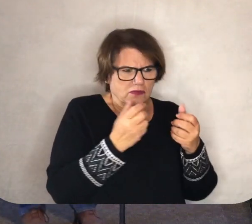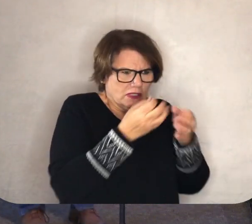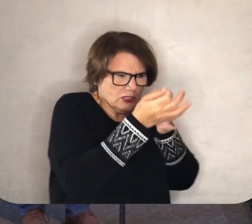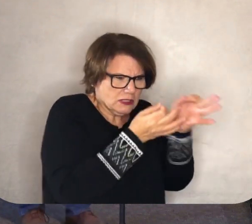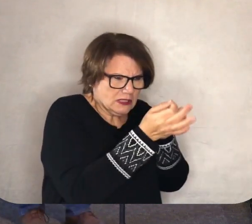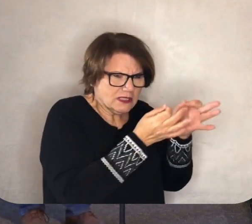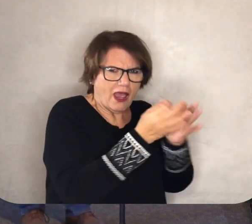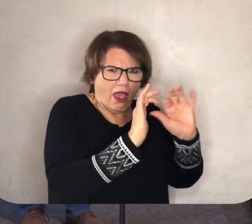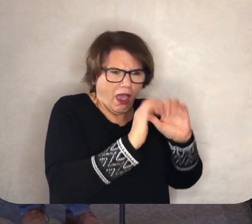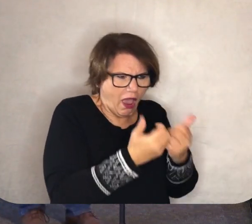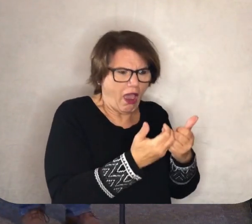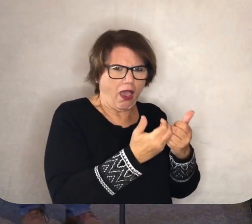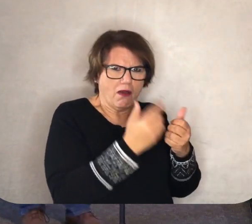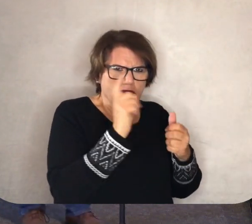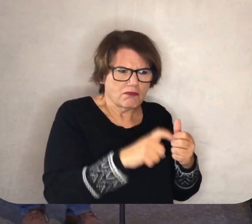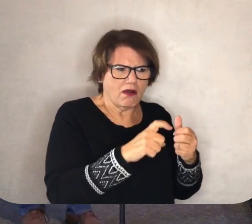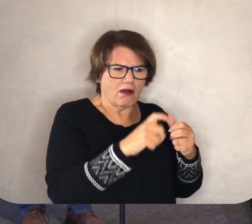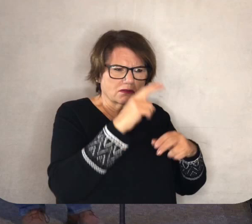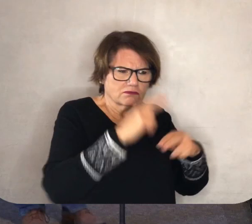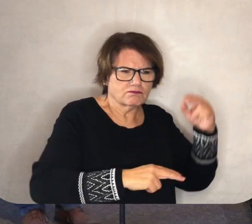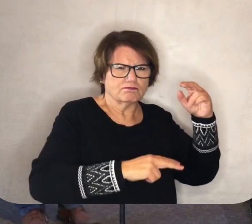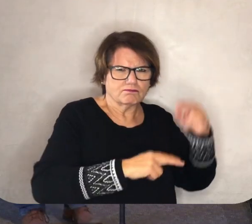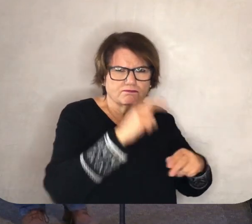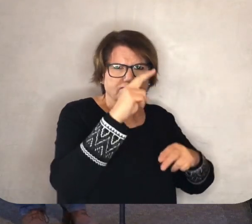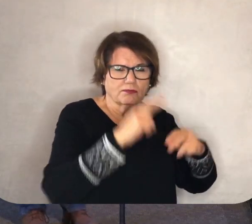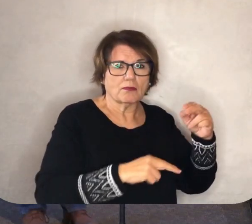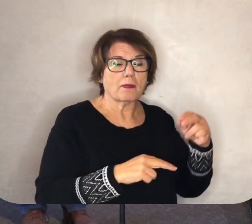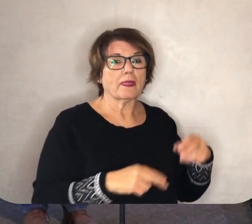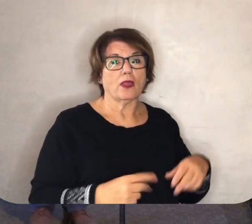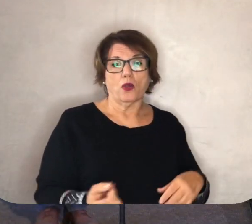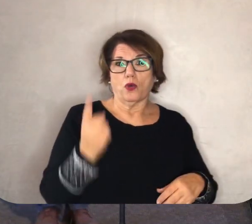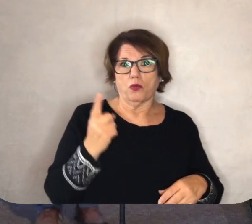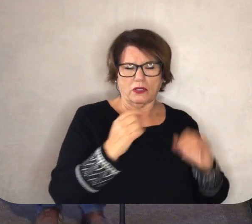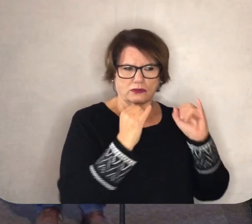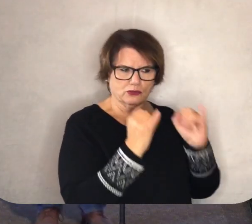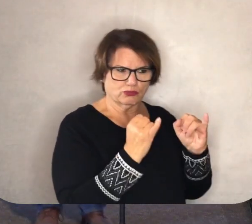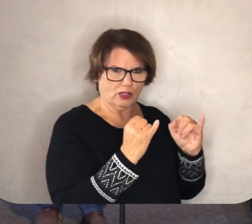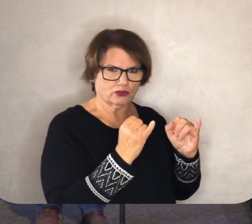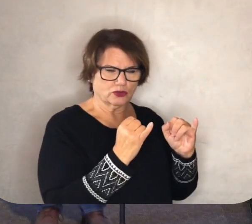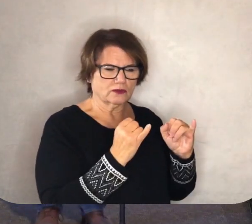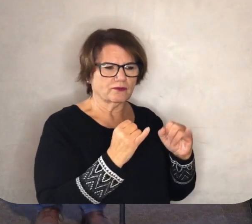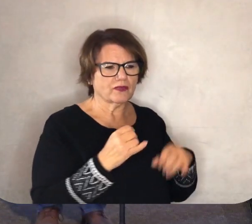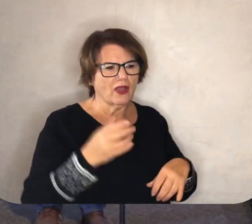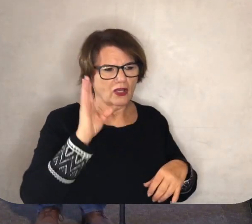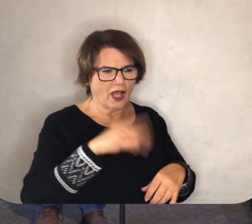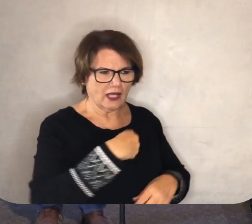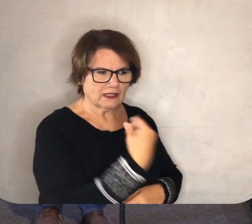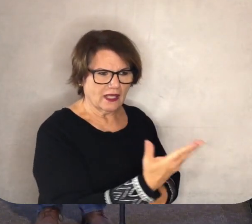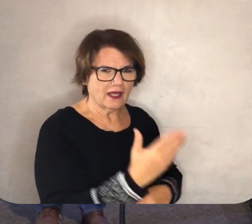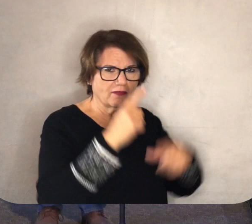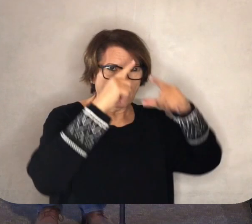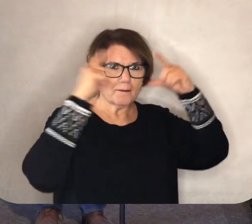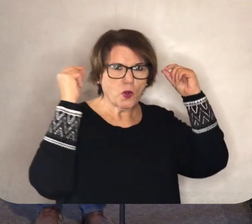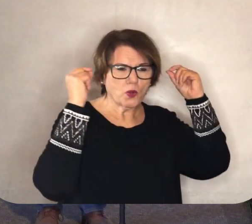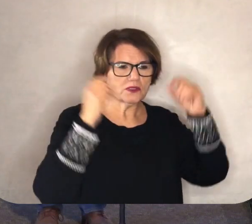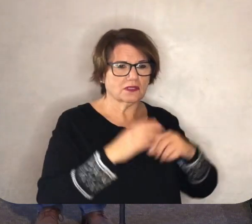Moses about how his ark is to be constructed. And one of the instructions that God gives Moses is